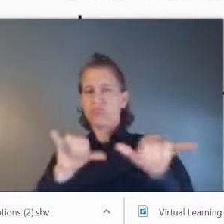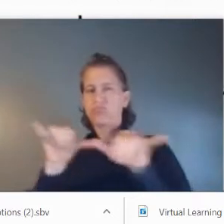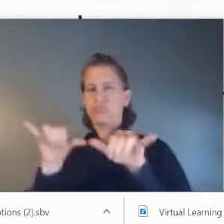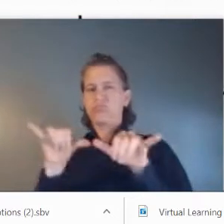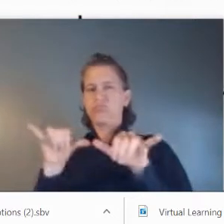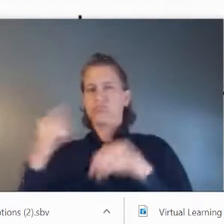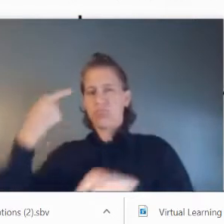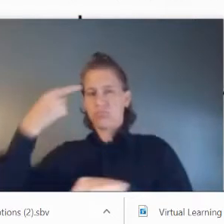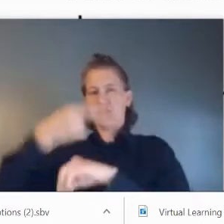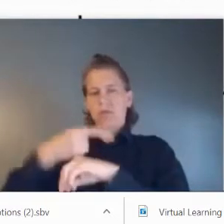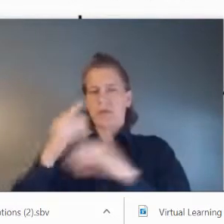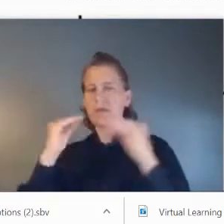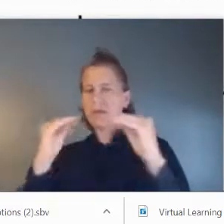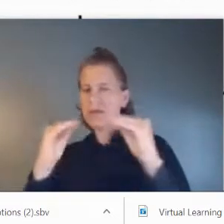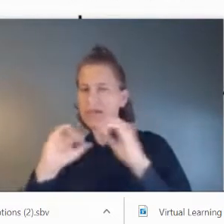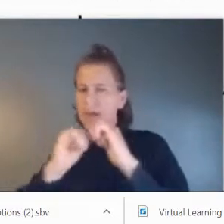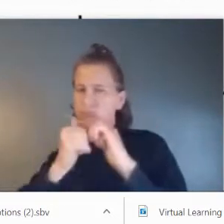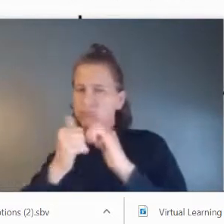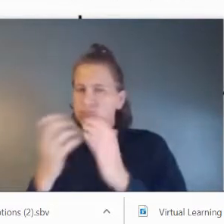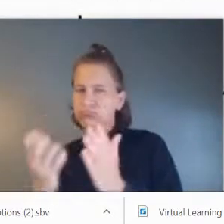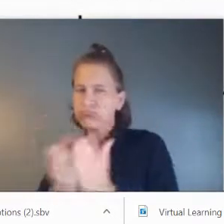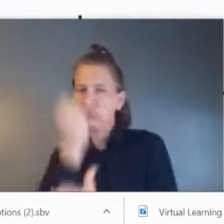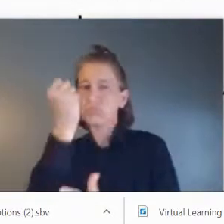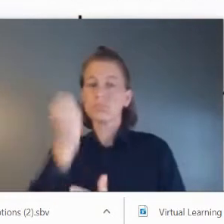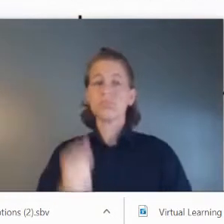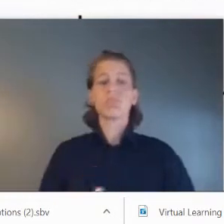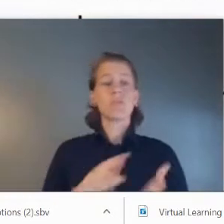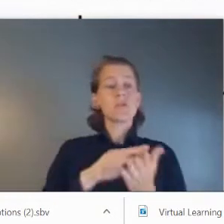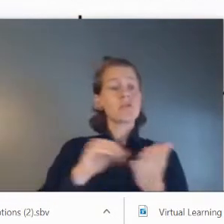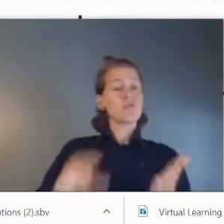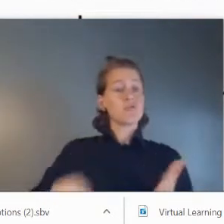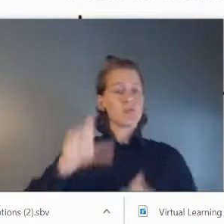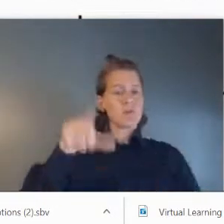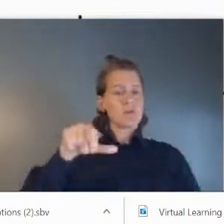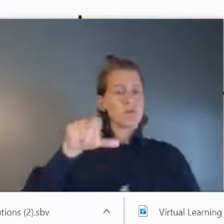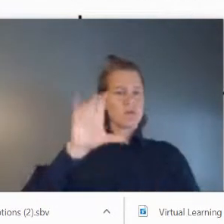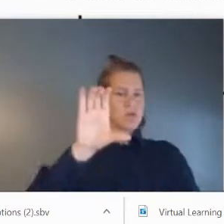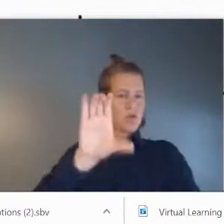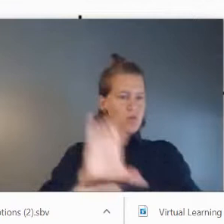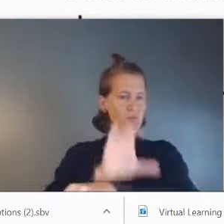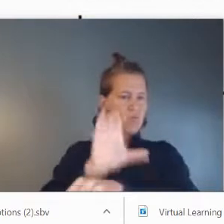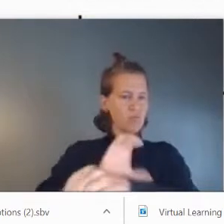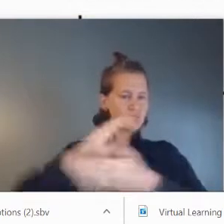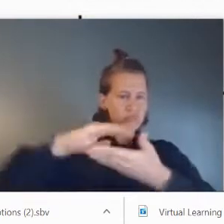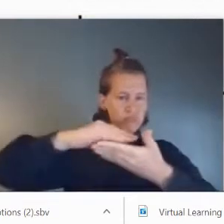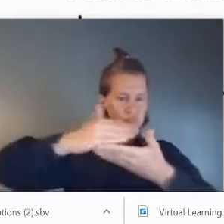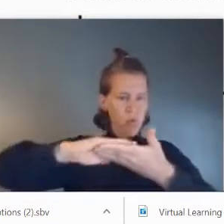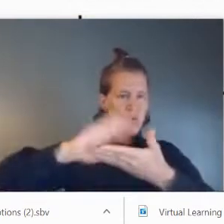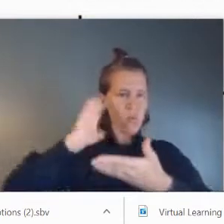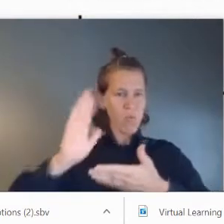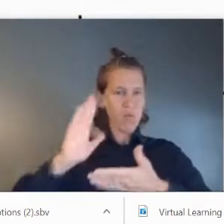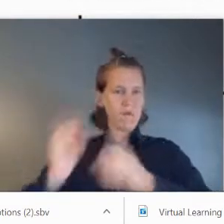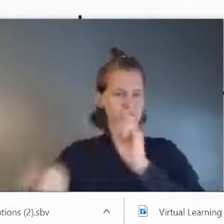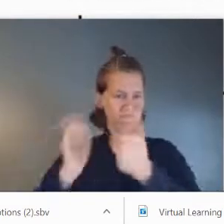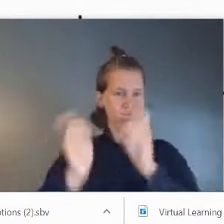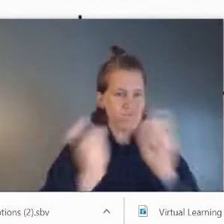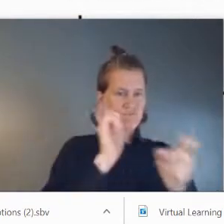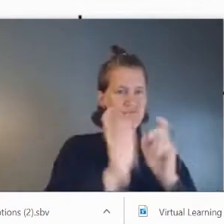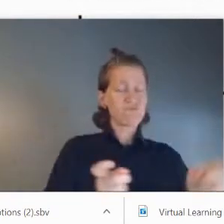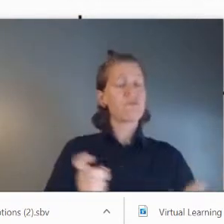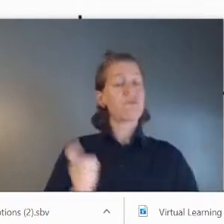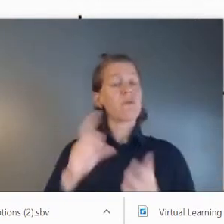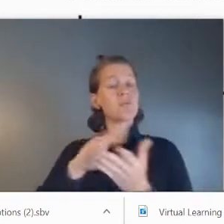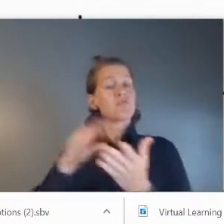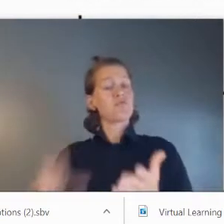need an electronic device will be issued a Google Chromebook. Students who need internet access will be